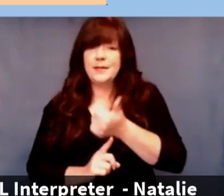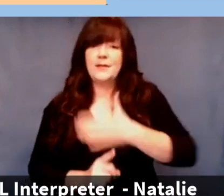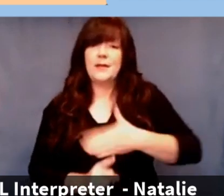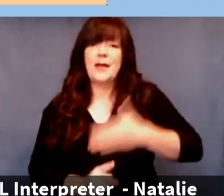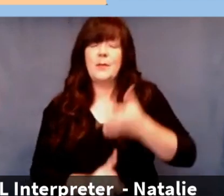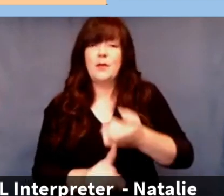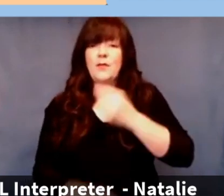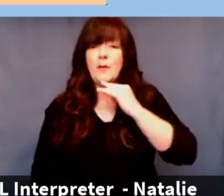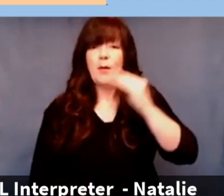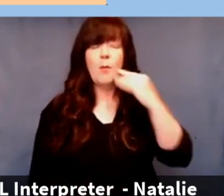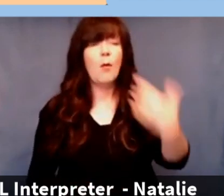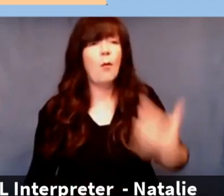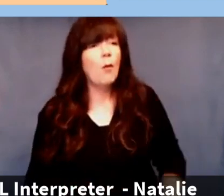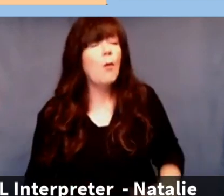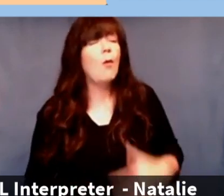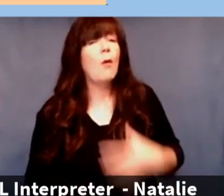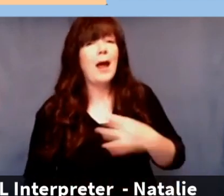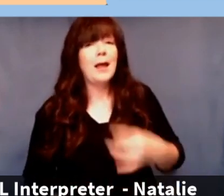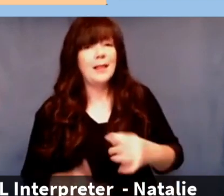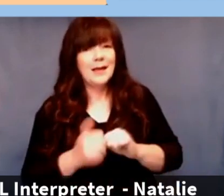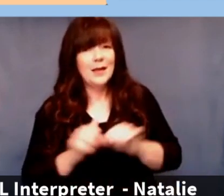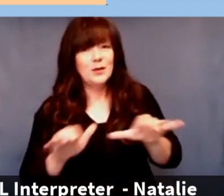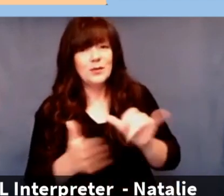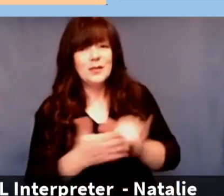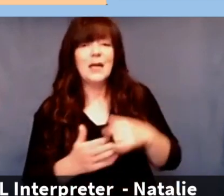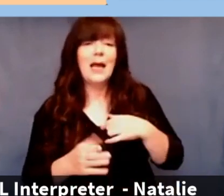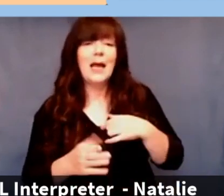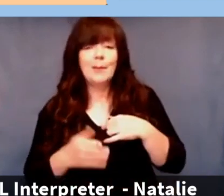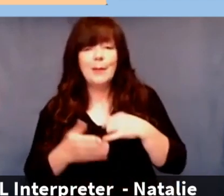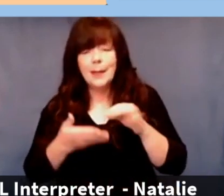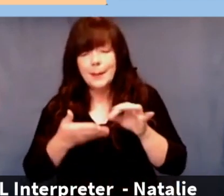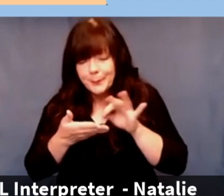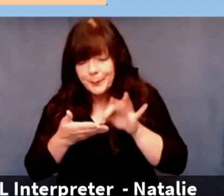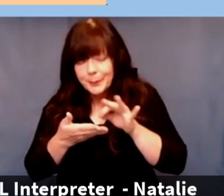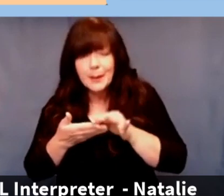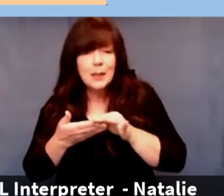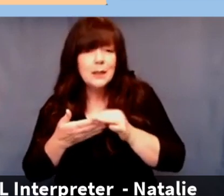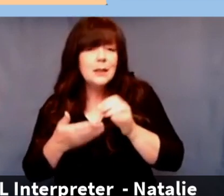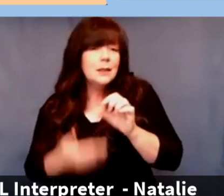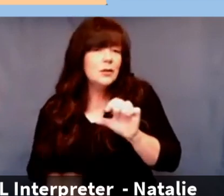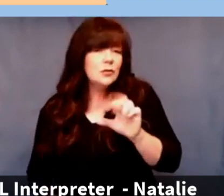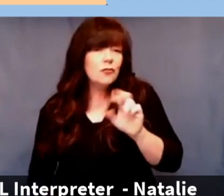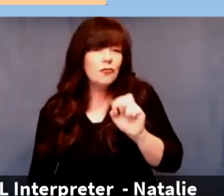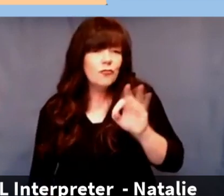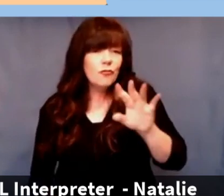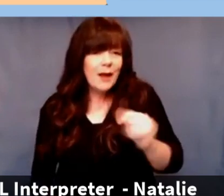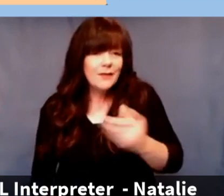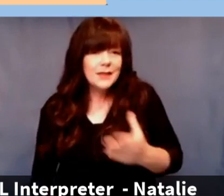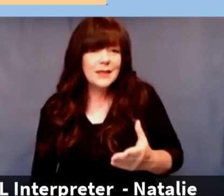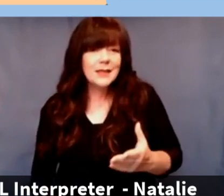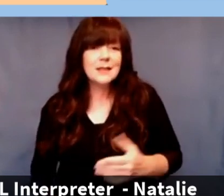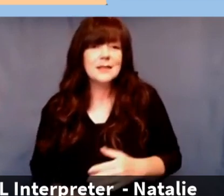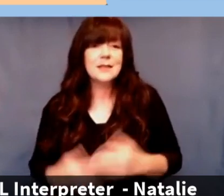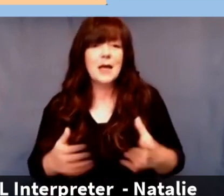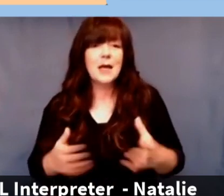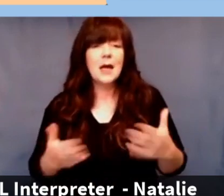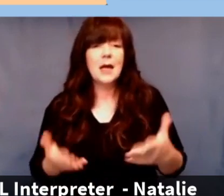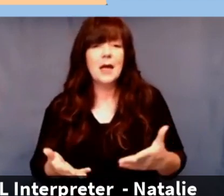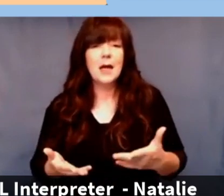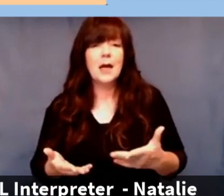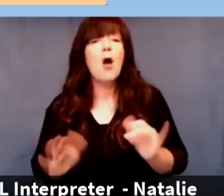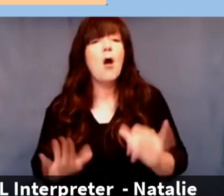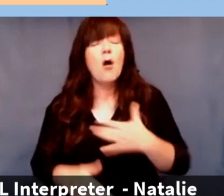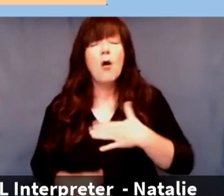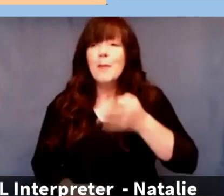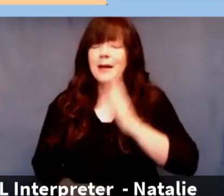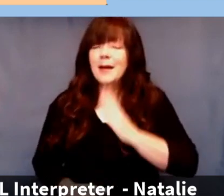been doing that. Like I've just been doing like embroidery or some like crafting stuff. And oh my